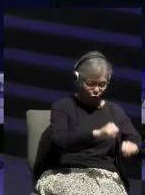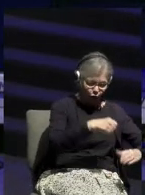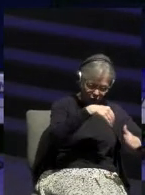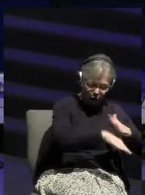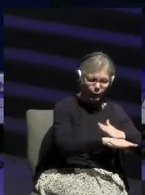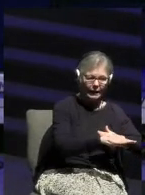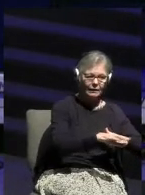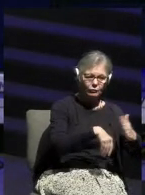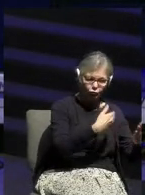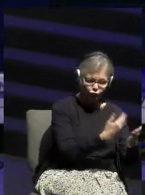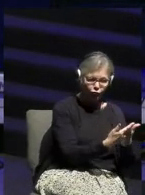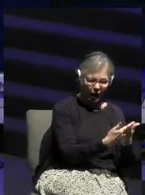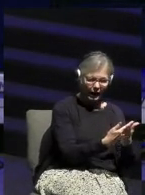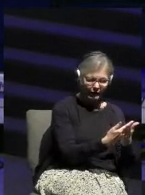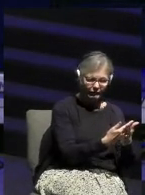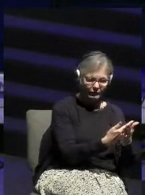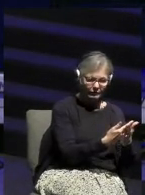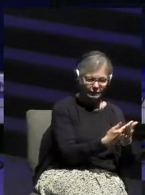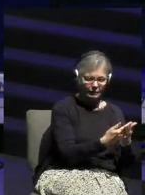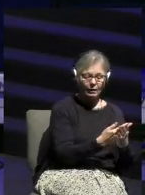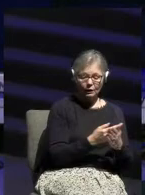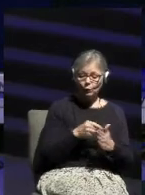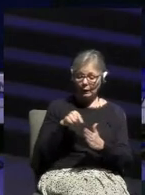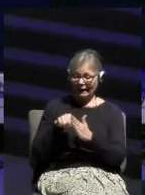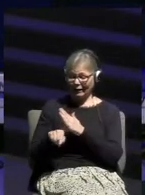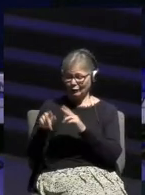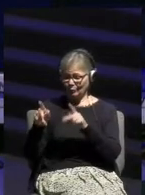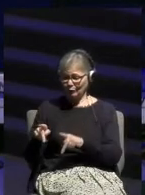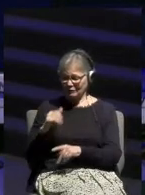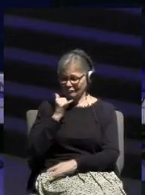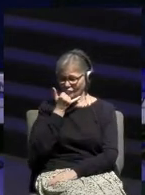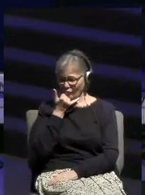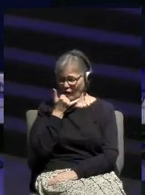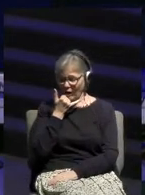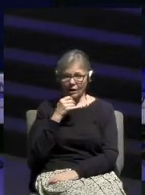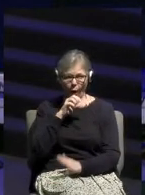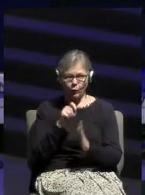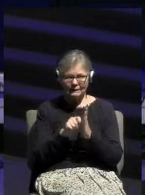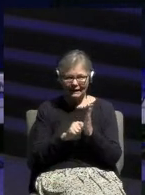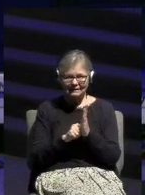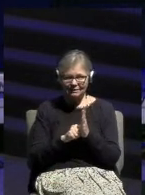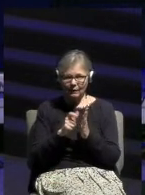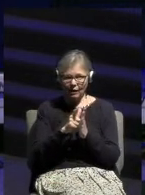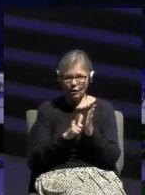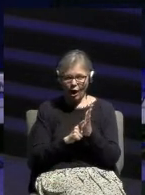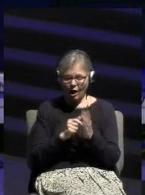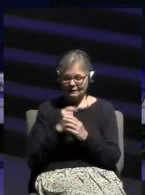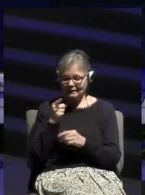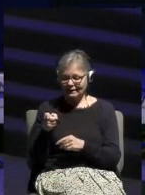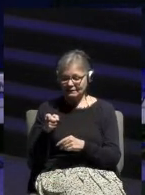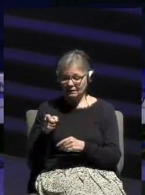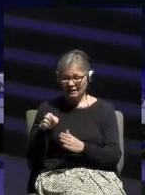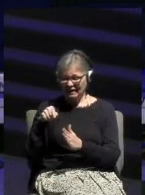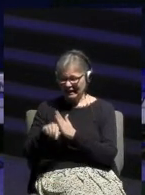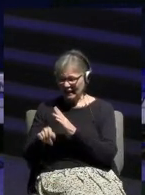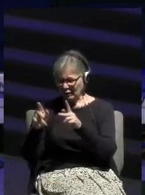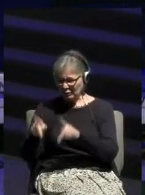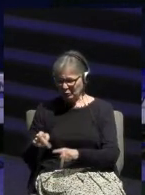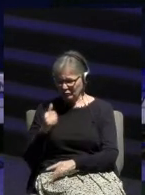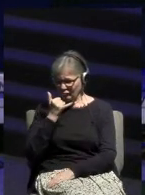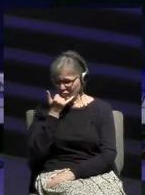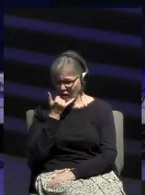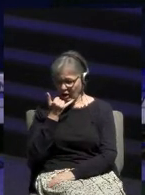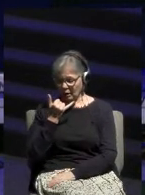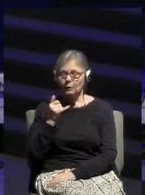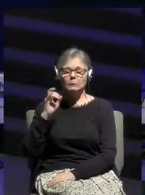if you unintentionally took a life in the Old Testament and you could get to one of those cities,